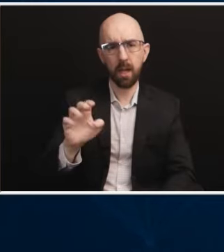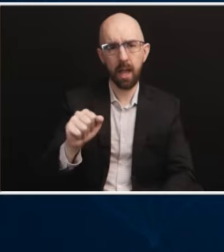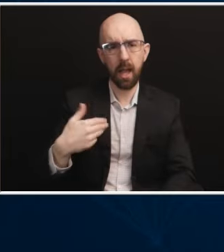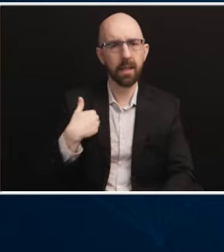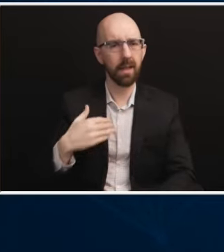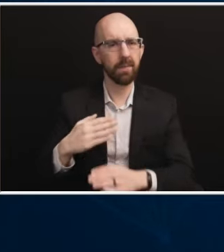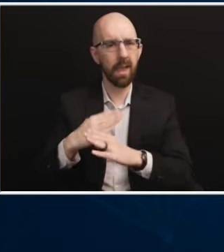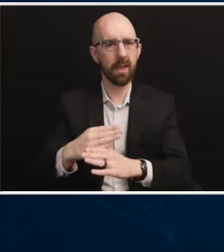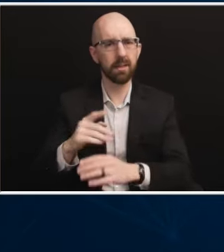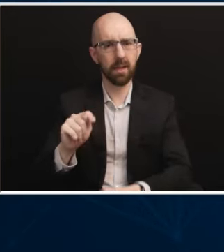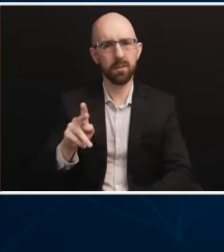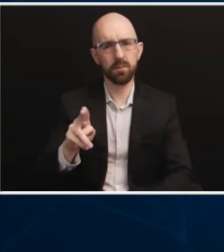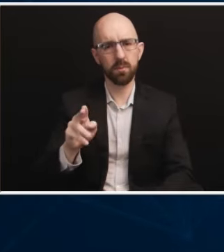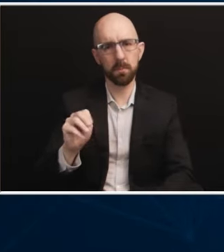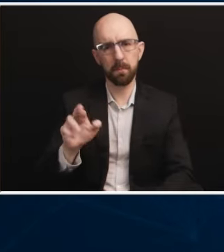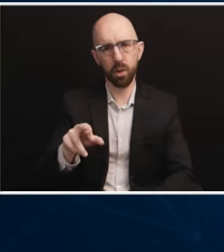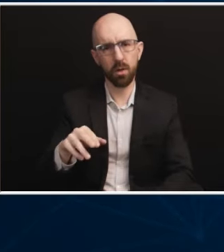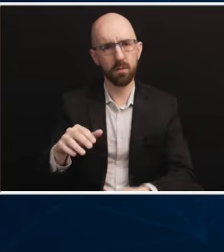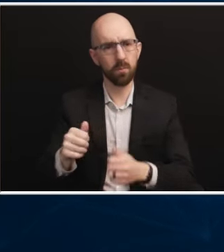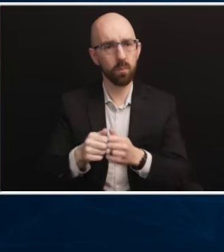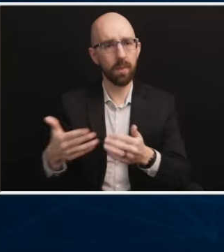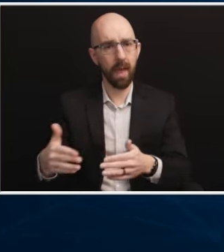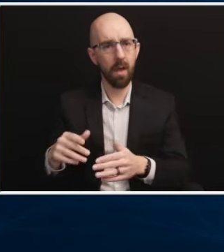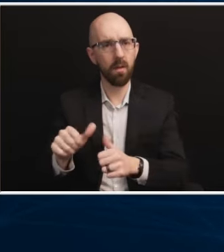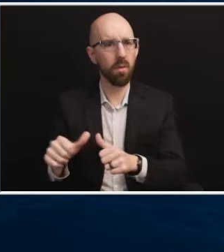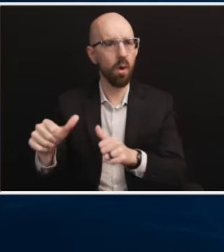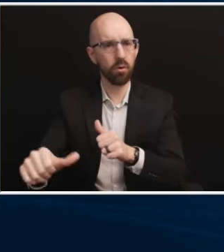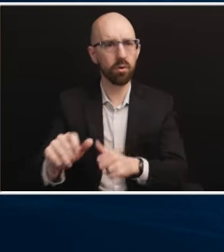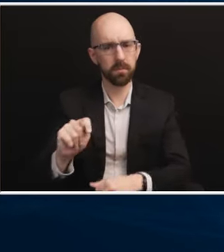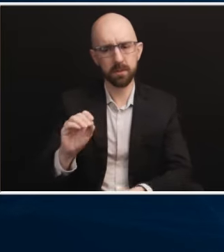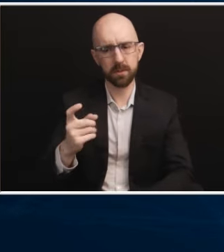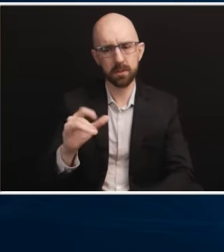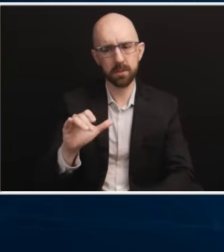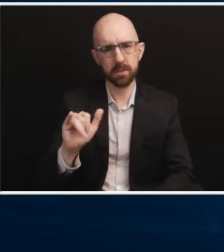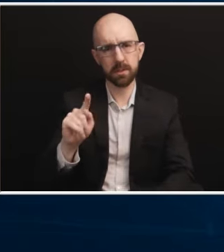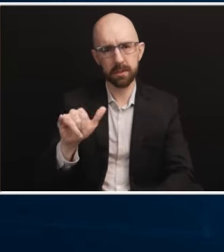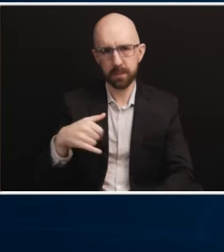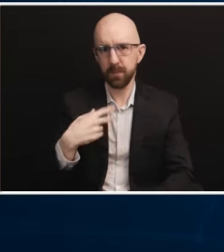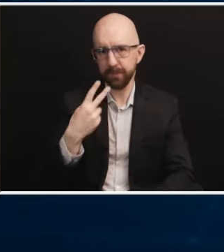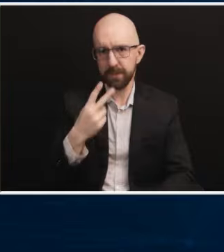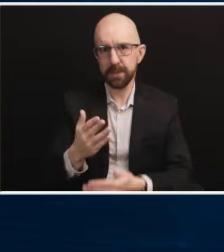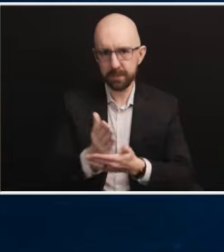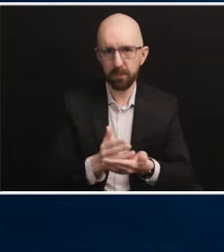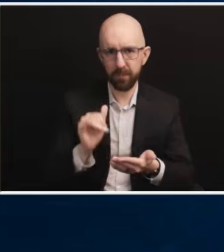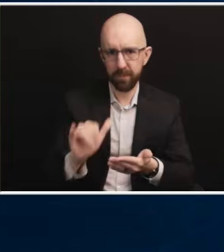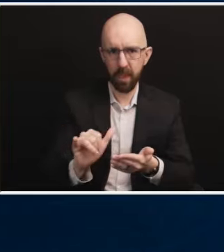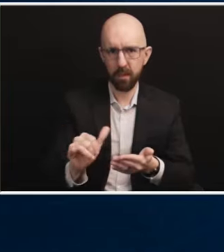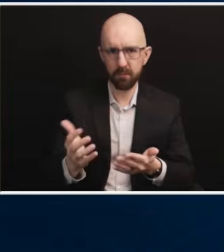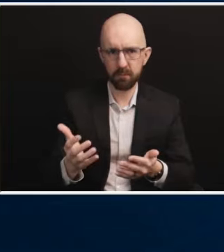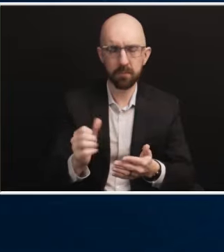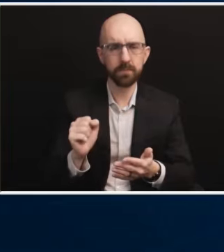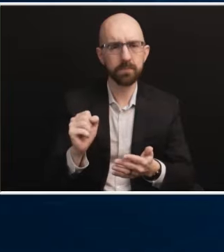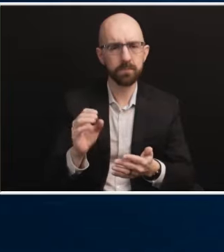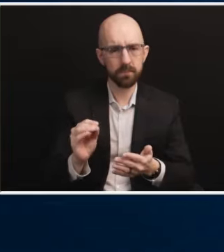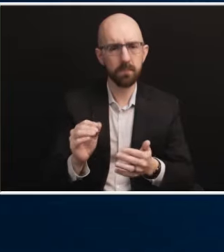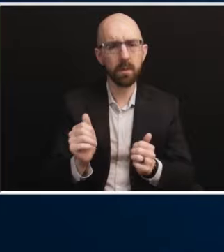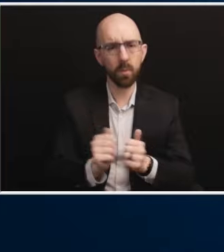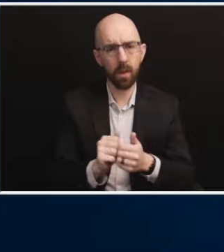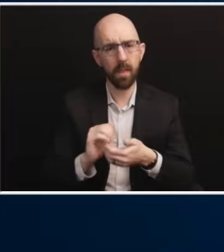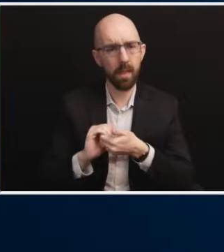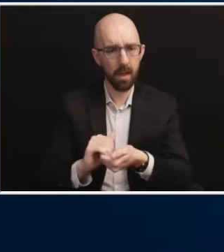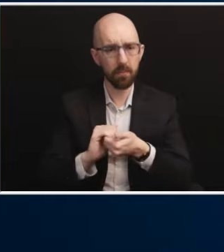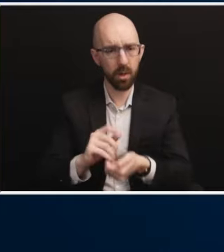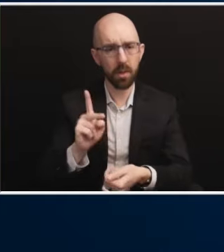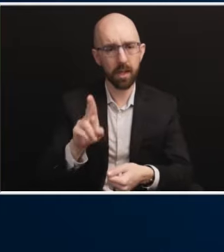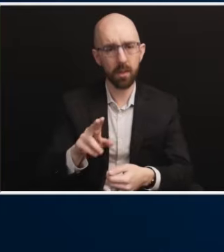long-term toxicity seen by permanent genetic modification with a cytokine armoring? So with collaborators at the KU Cancer Center,